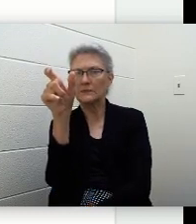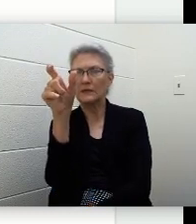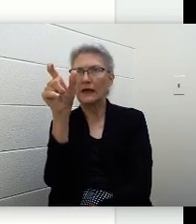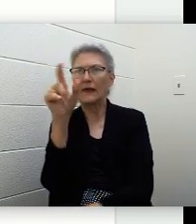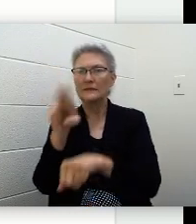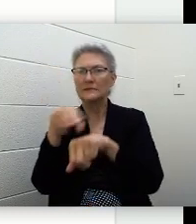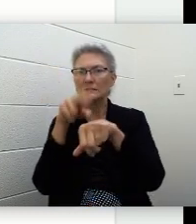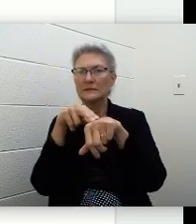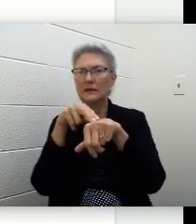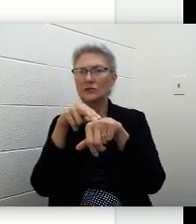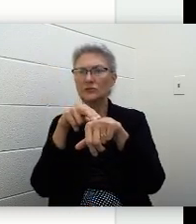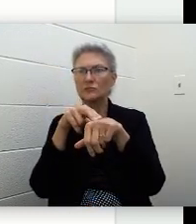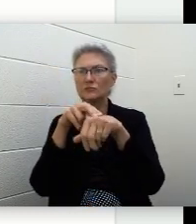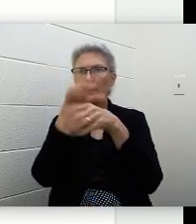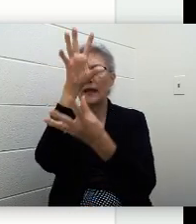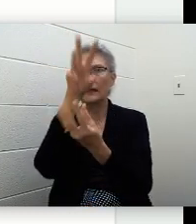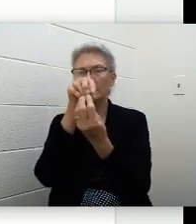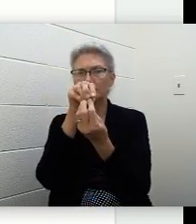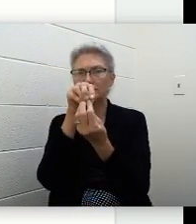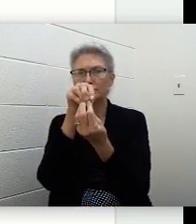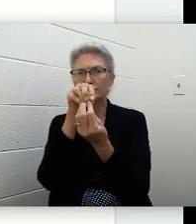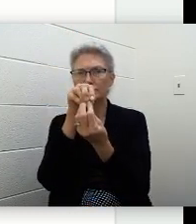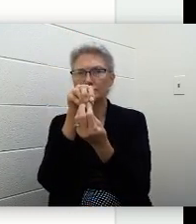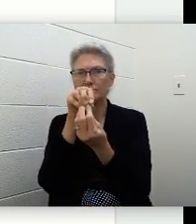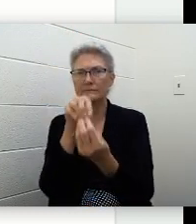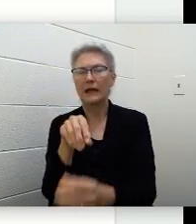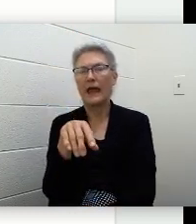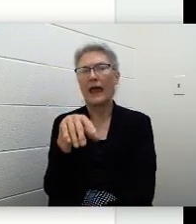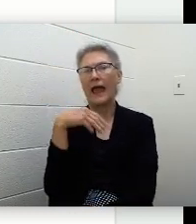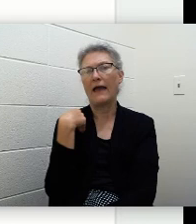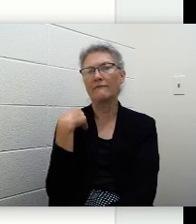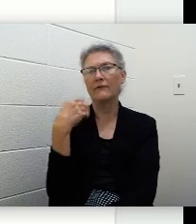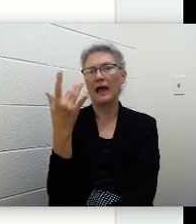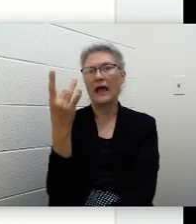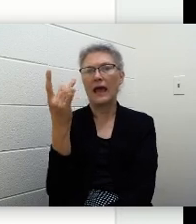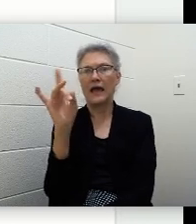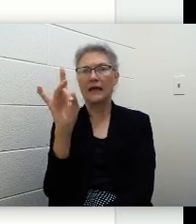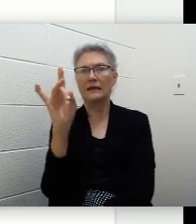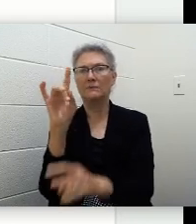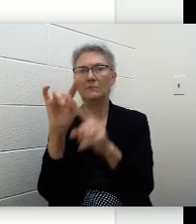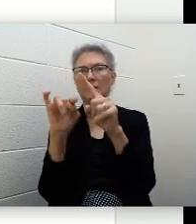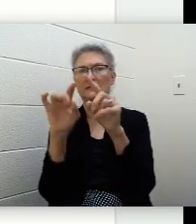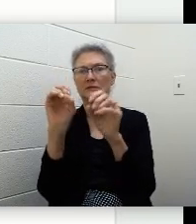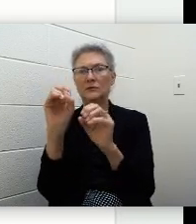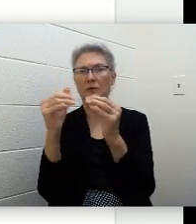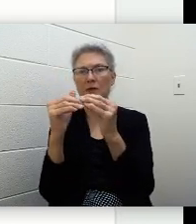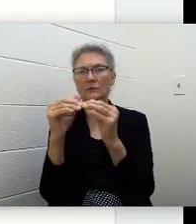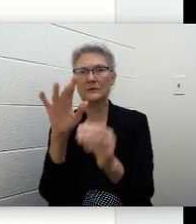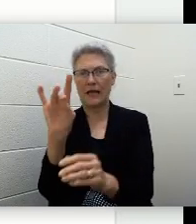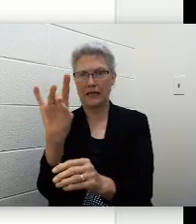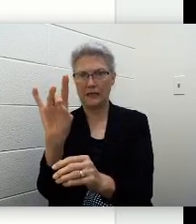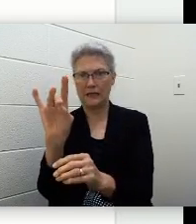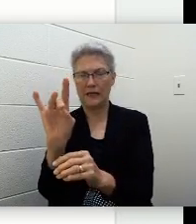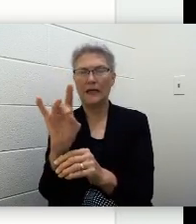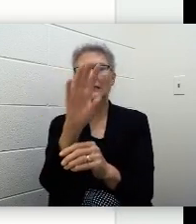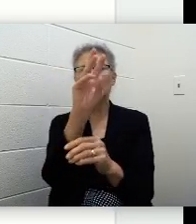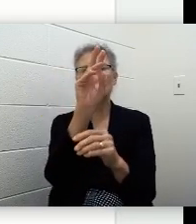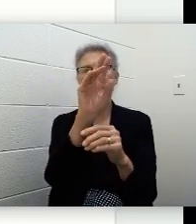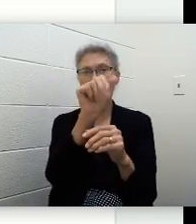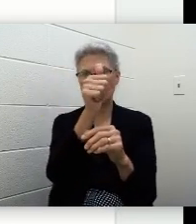standard algorithm. And I've got 8 plus 0 equals 8. We've got